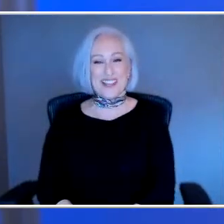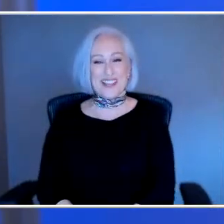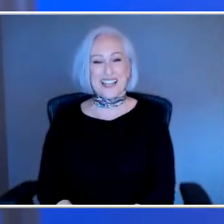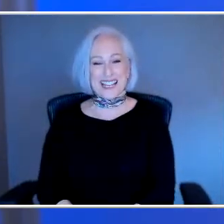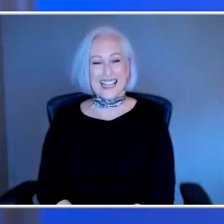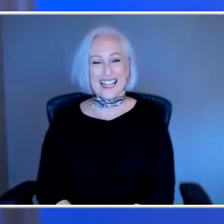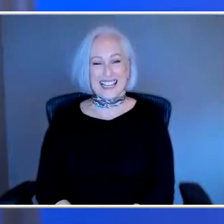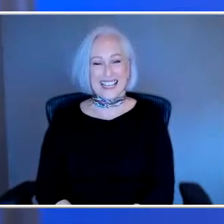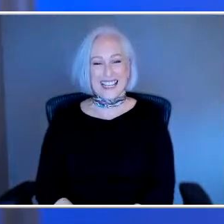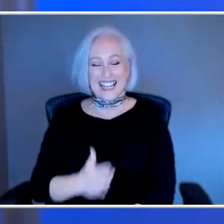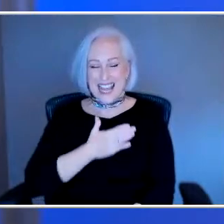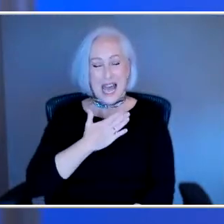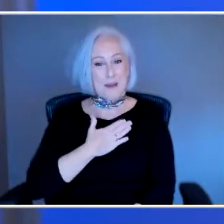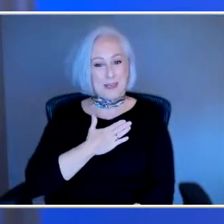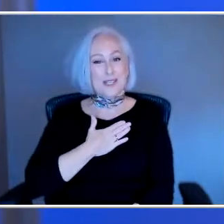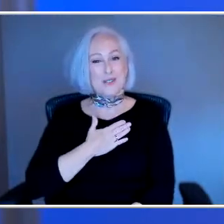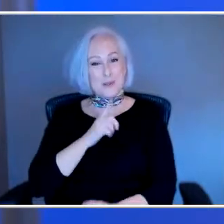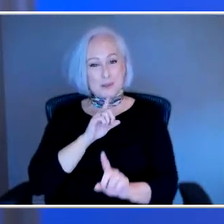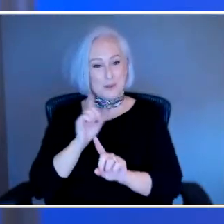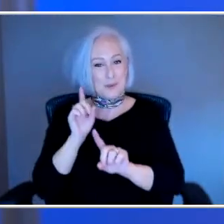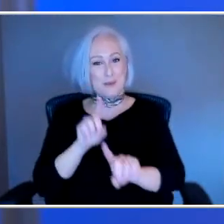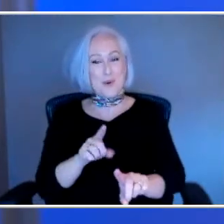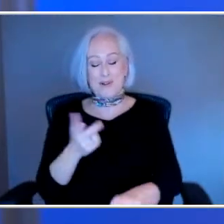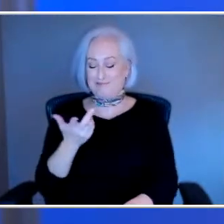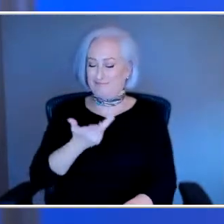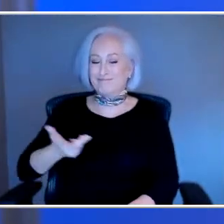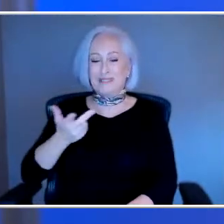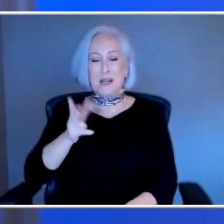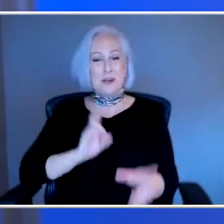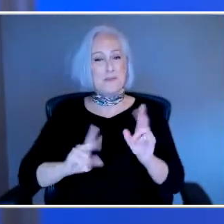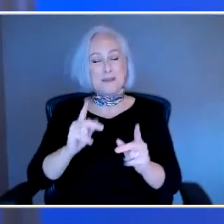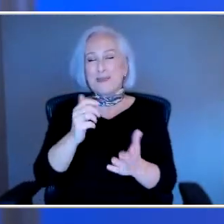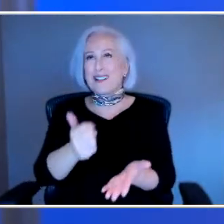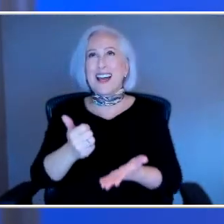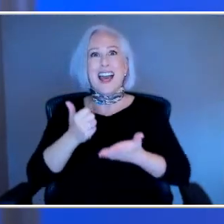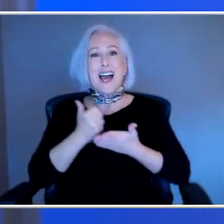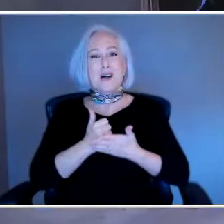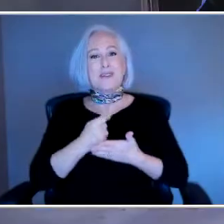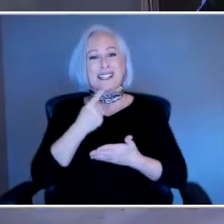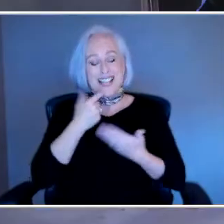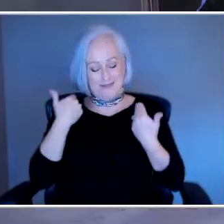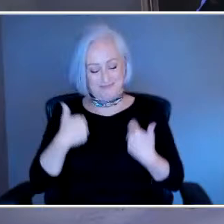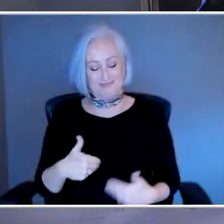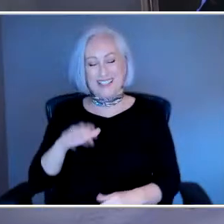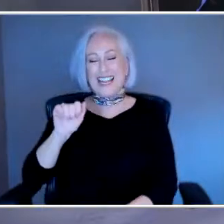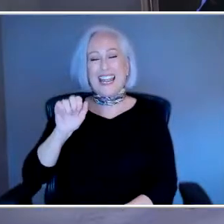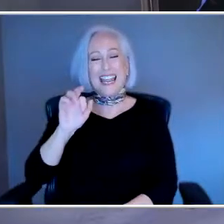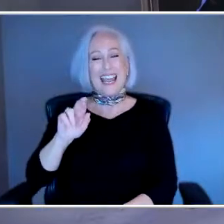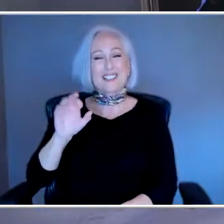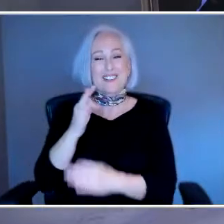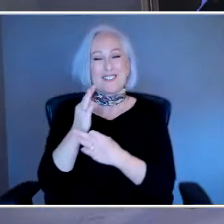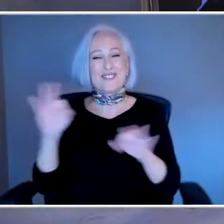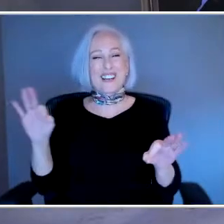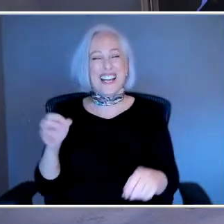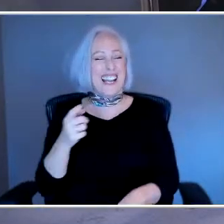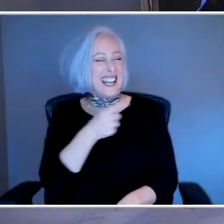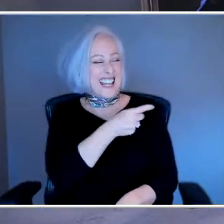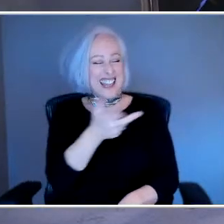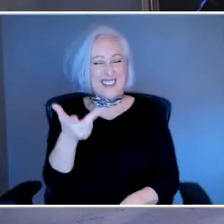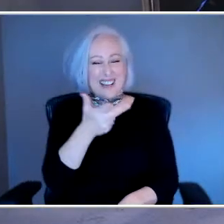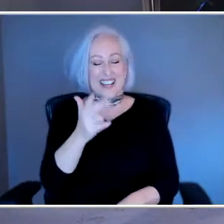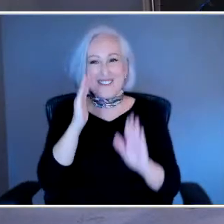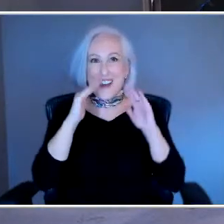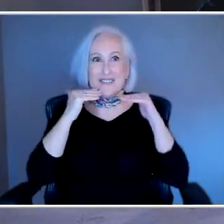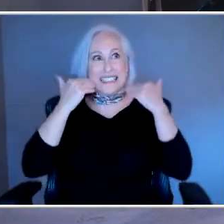that these wonderful team helped me be able to say that I am now cancer-free. Well, they have been beaming all morning since they saw you this